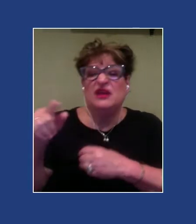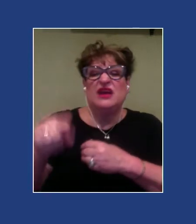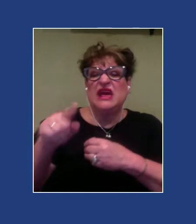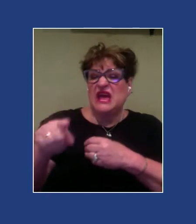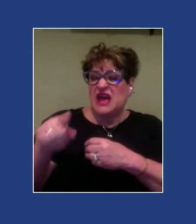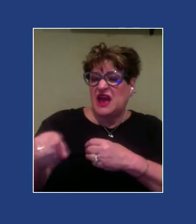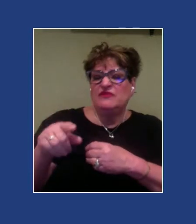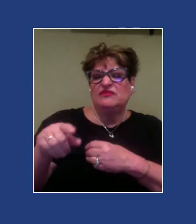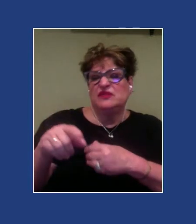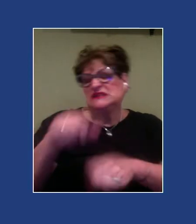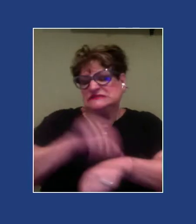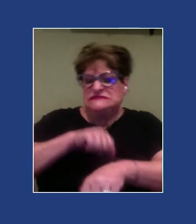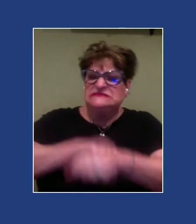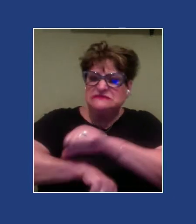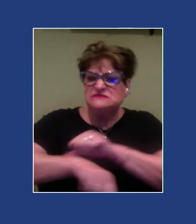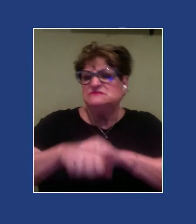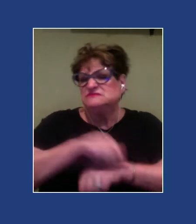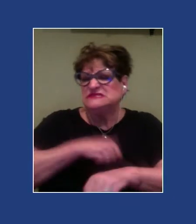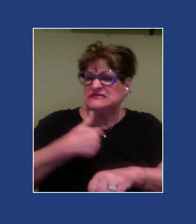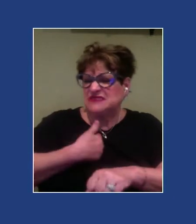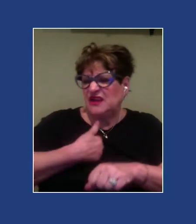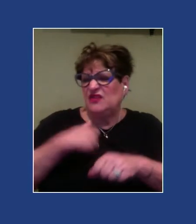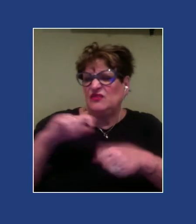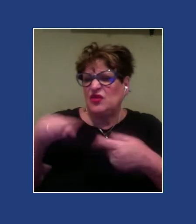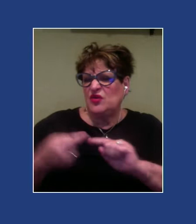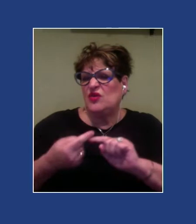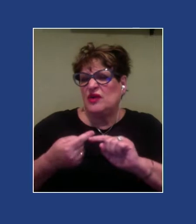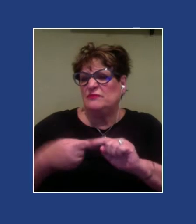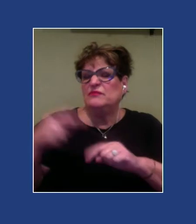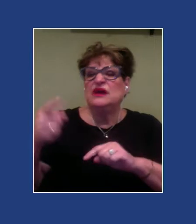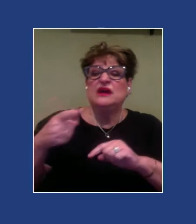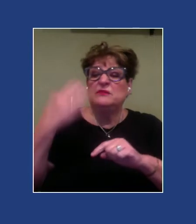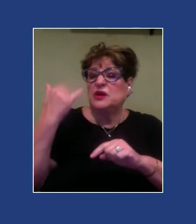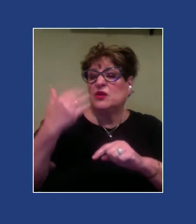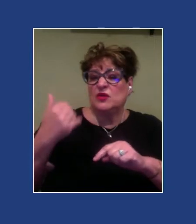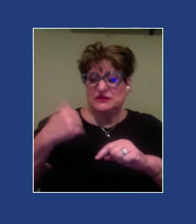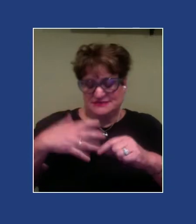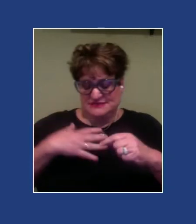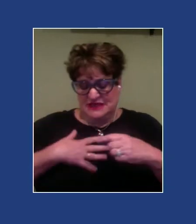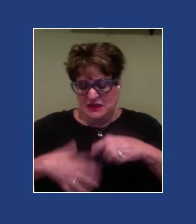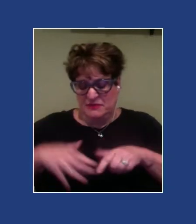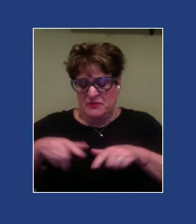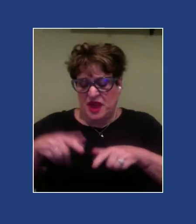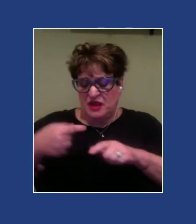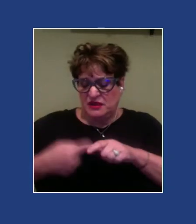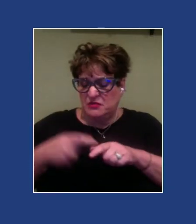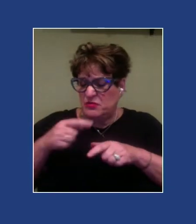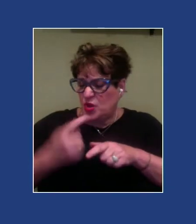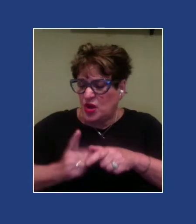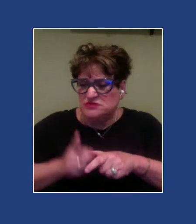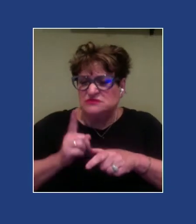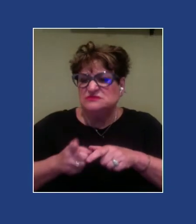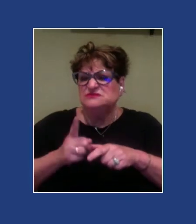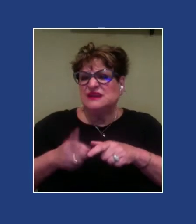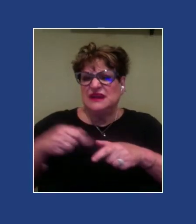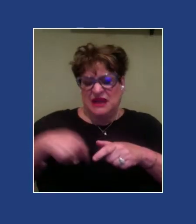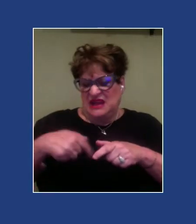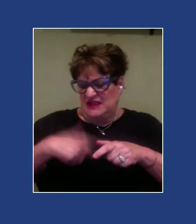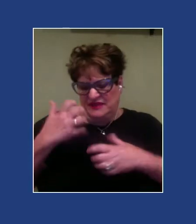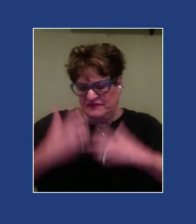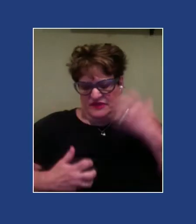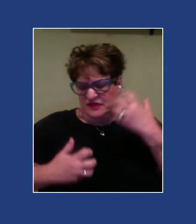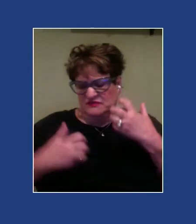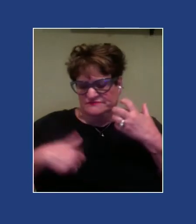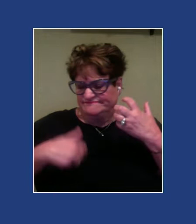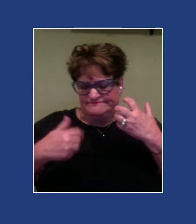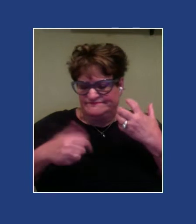self-injurious behavior. This is often directed towards gender-identifying body parts and in the context of a body dysphoria among folks who